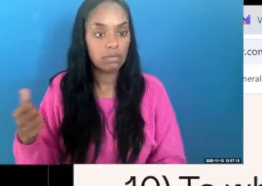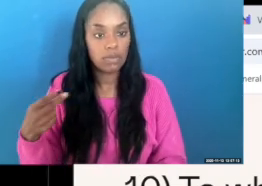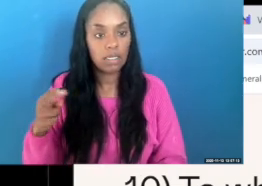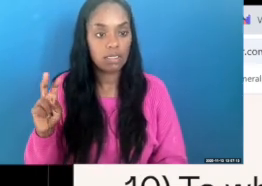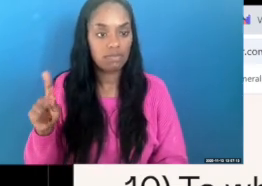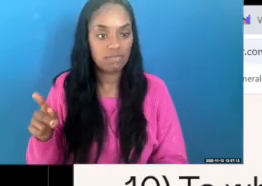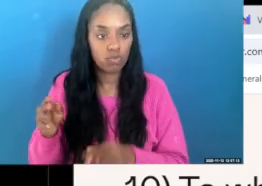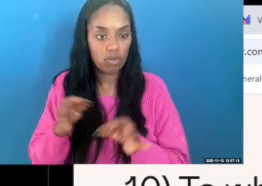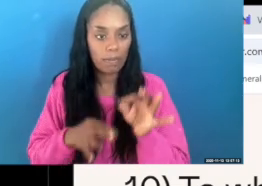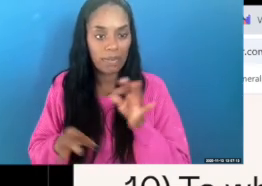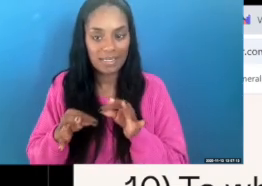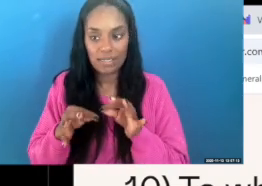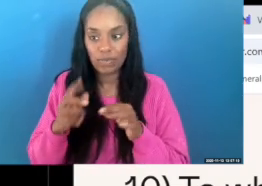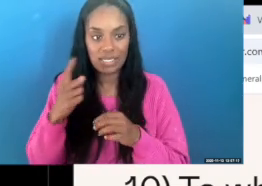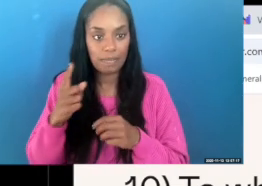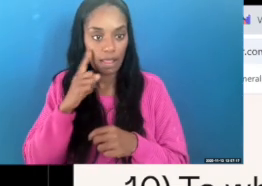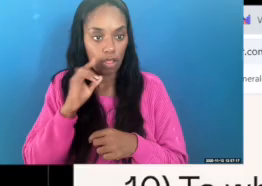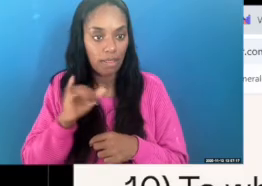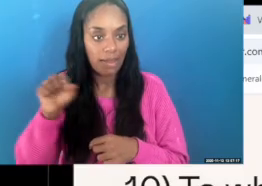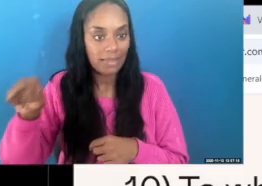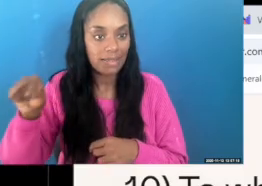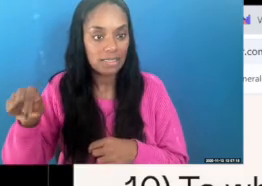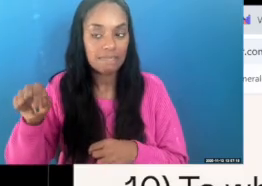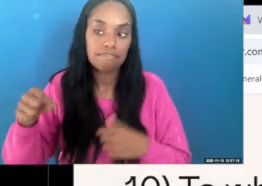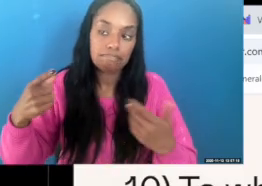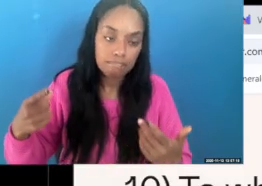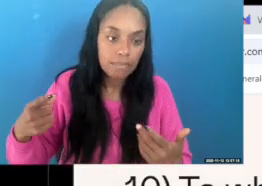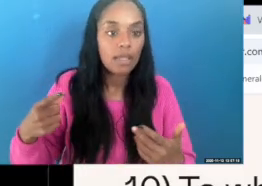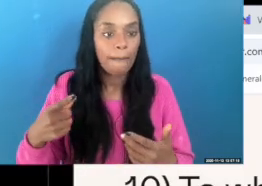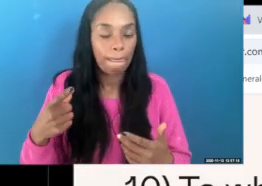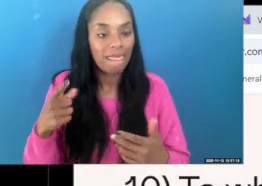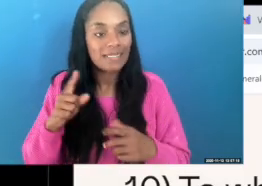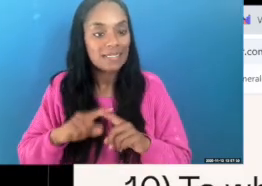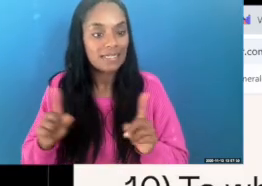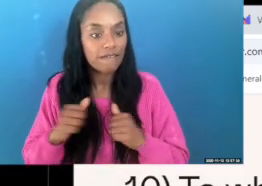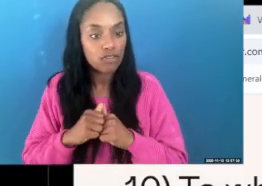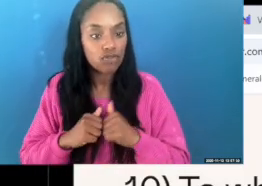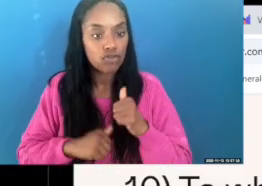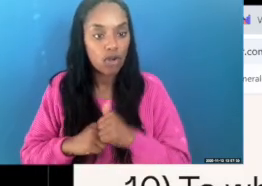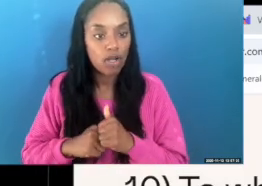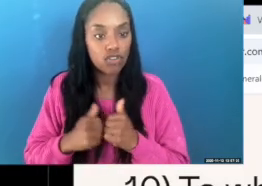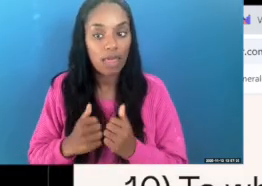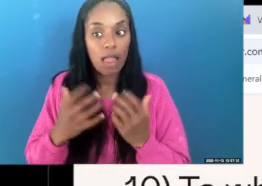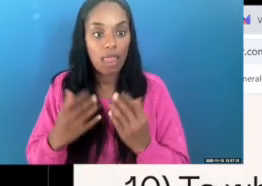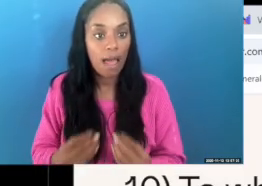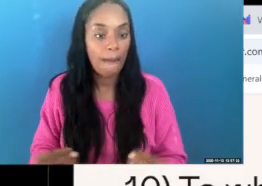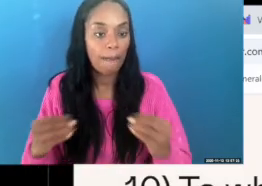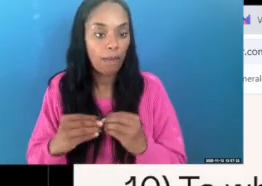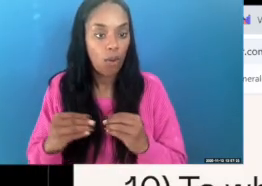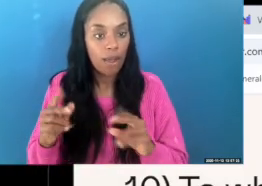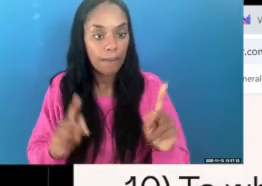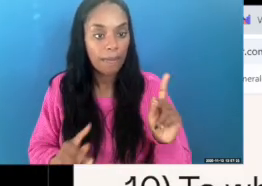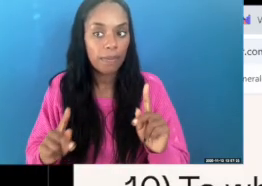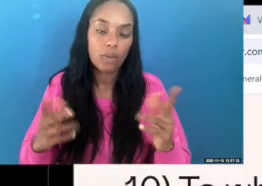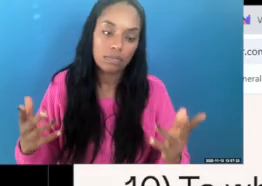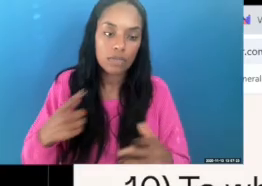pilot, fund it with $10 million and see how it works. But eventually, it seems to us that you would want to phase out HVIP